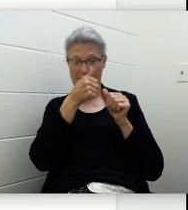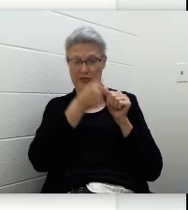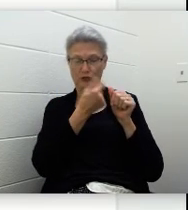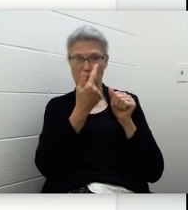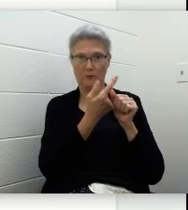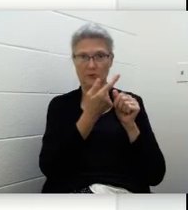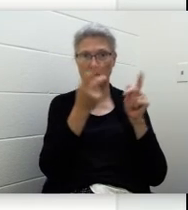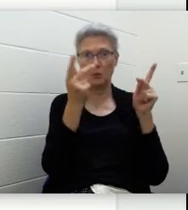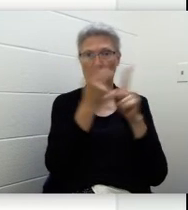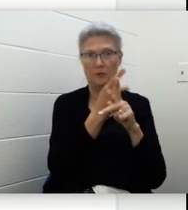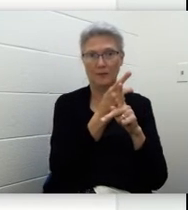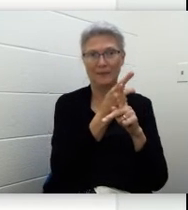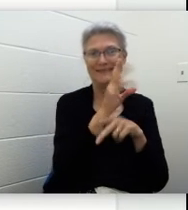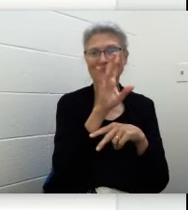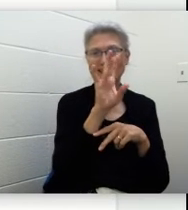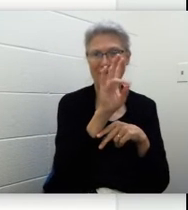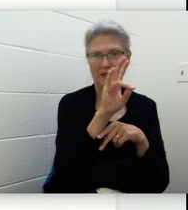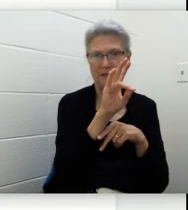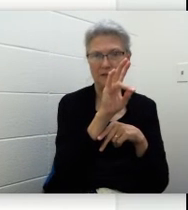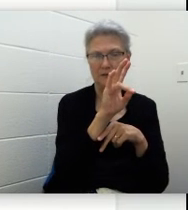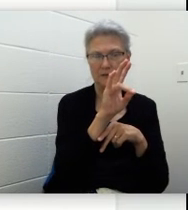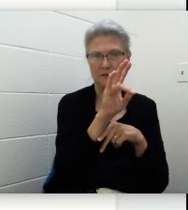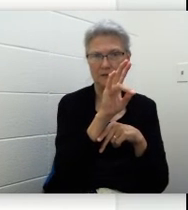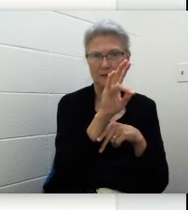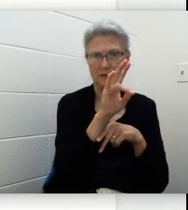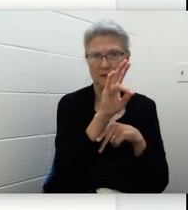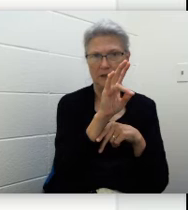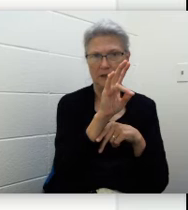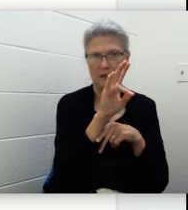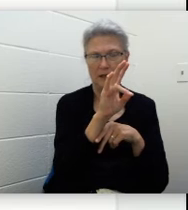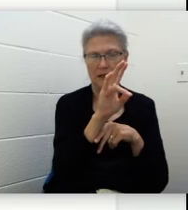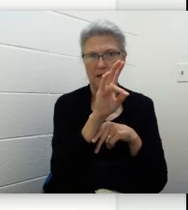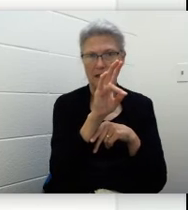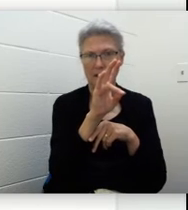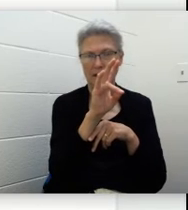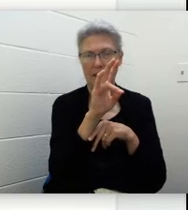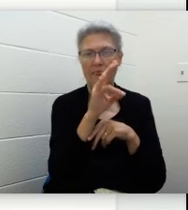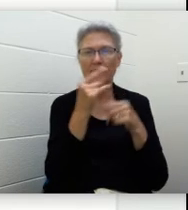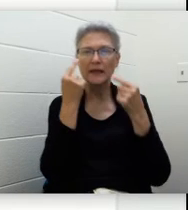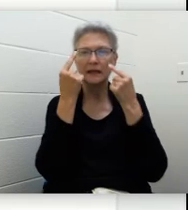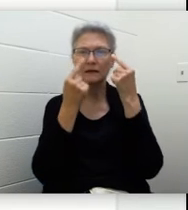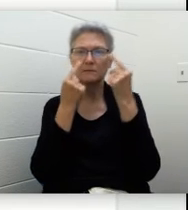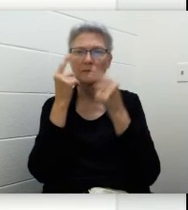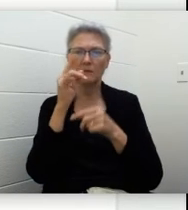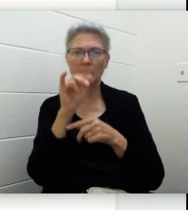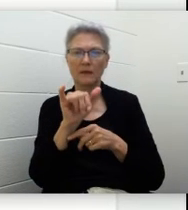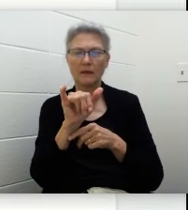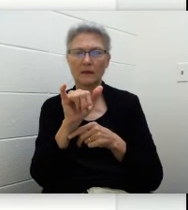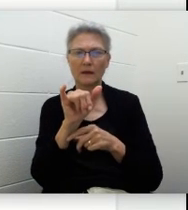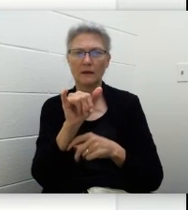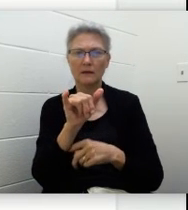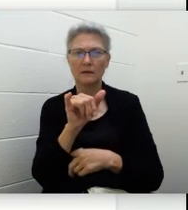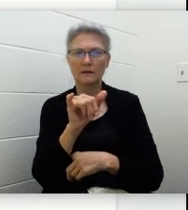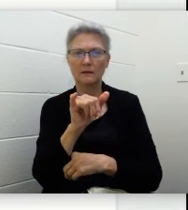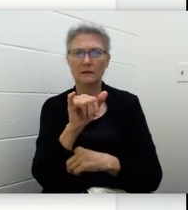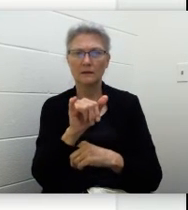to be multiplied by that 7. So with that being said, thinking about that, and I'm actually